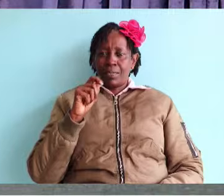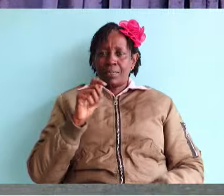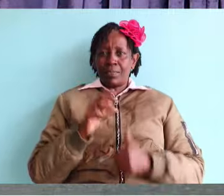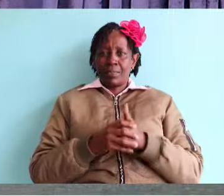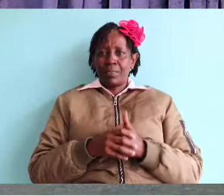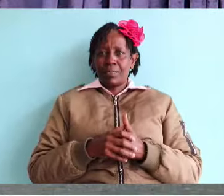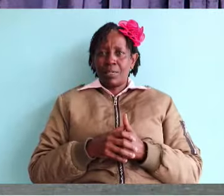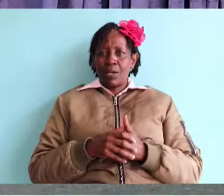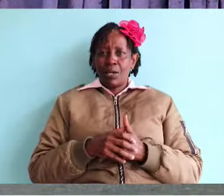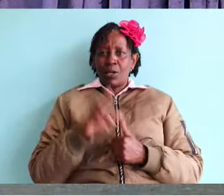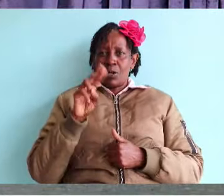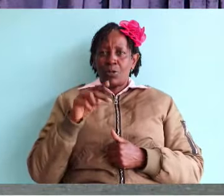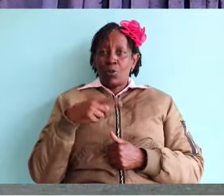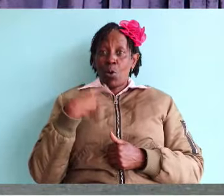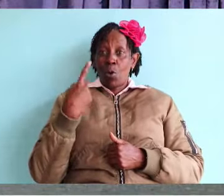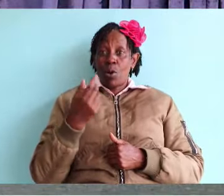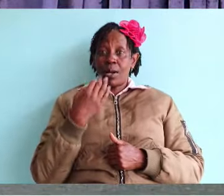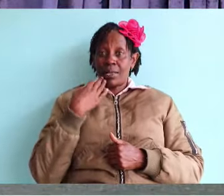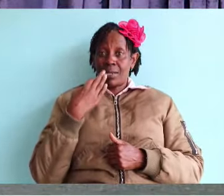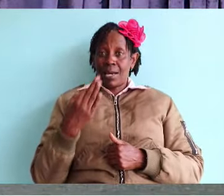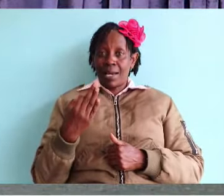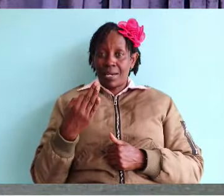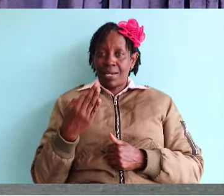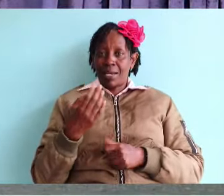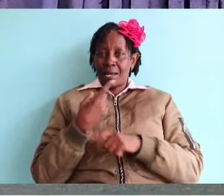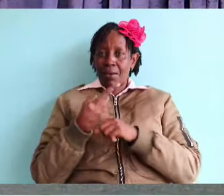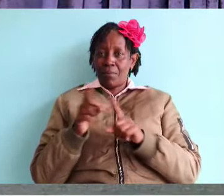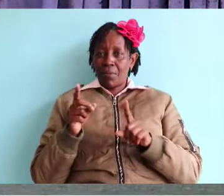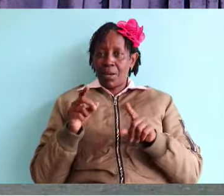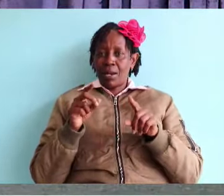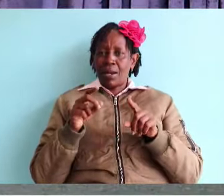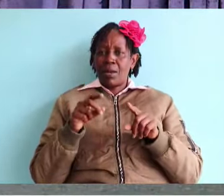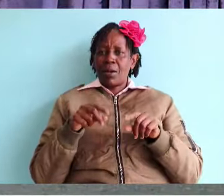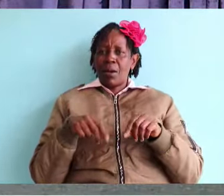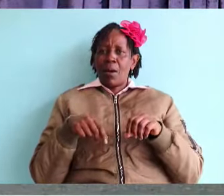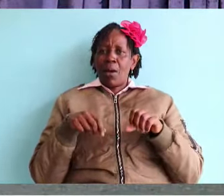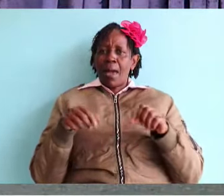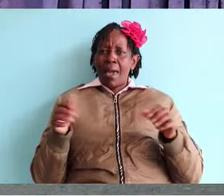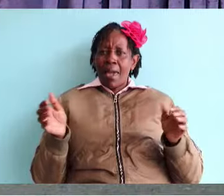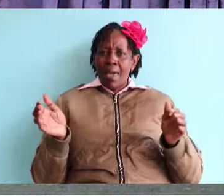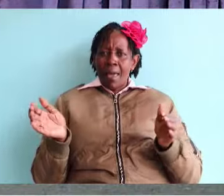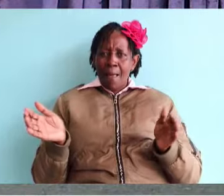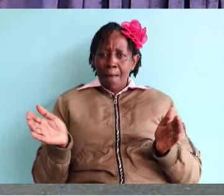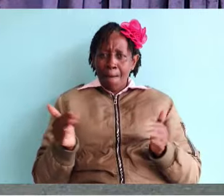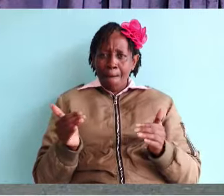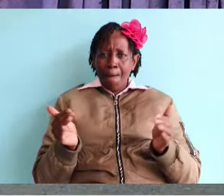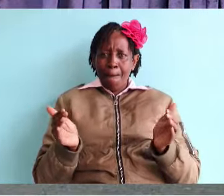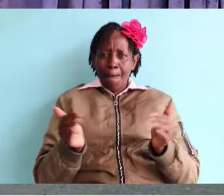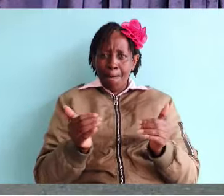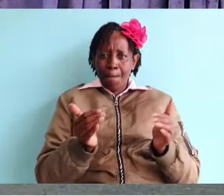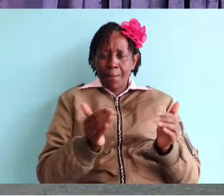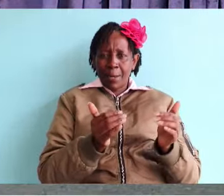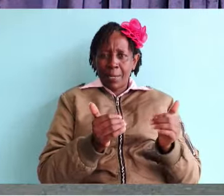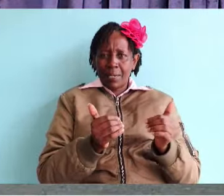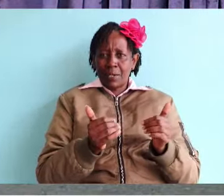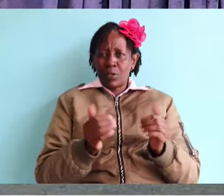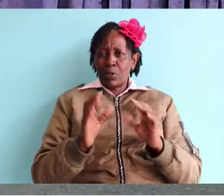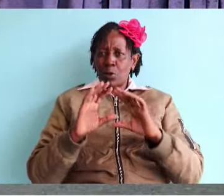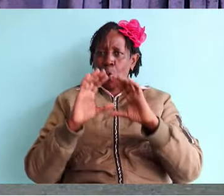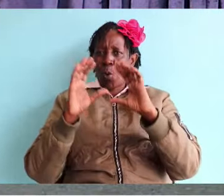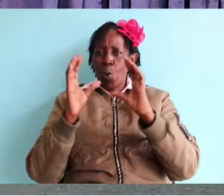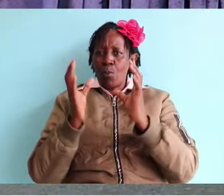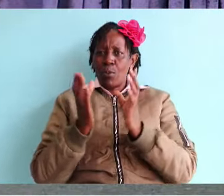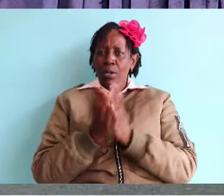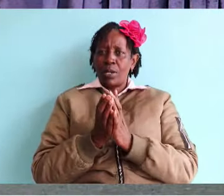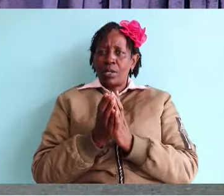the victory, but he was even able to mobilize the other communities, part of the community, all these